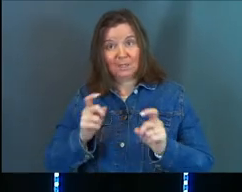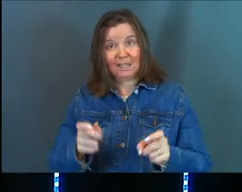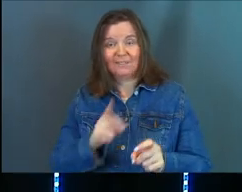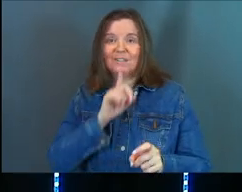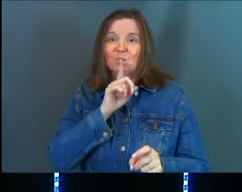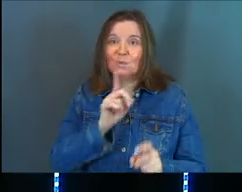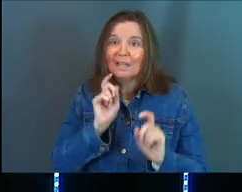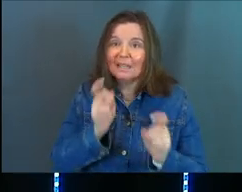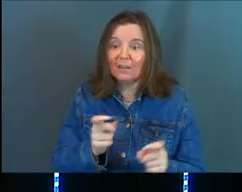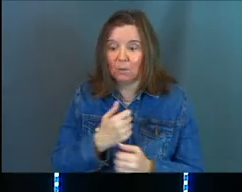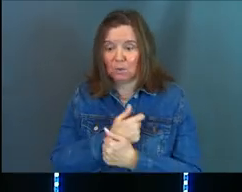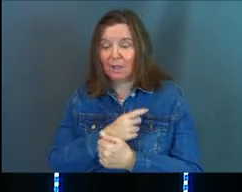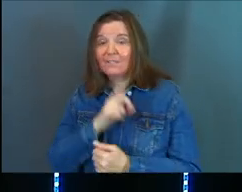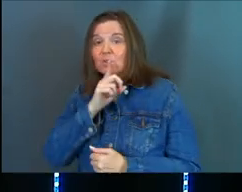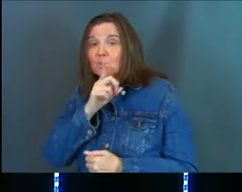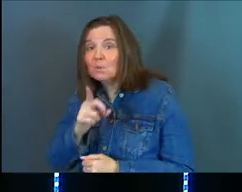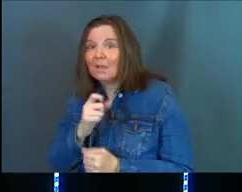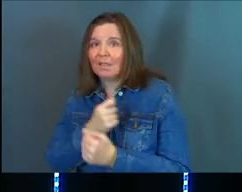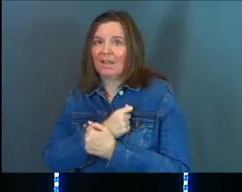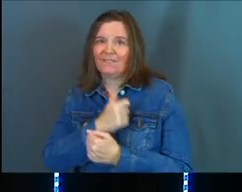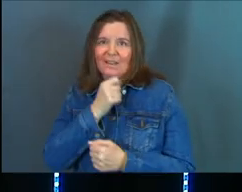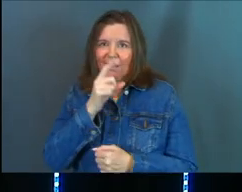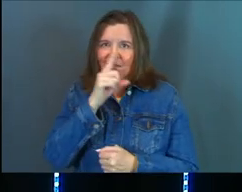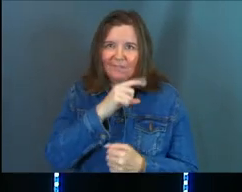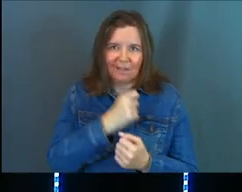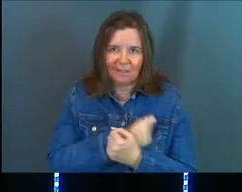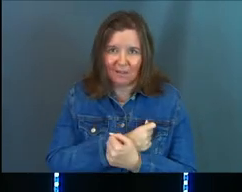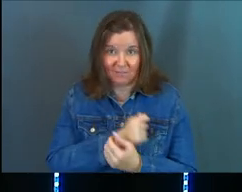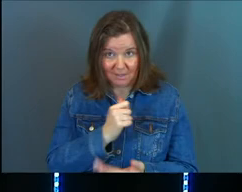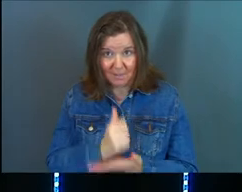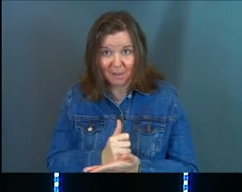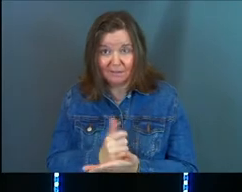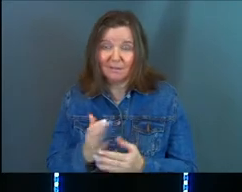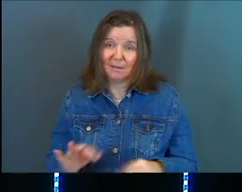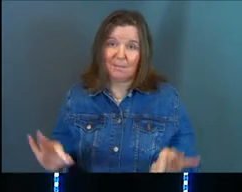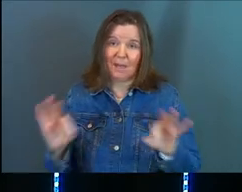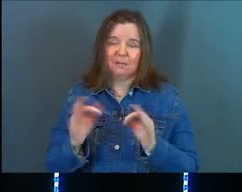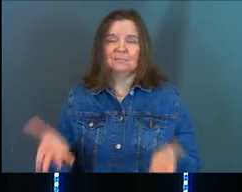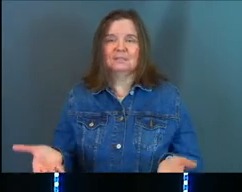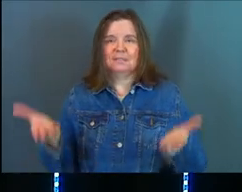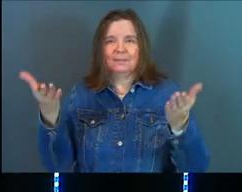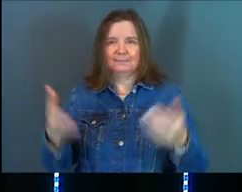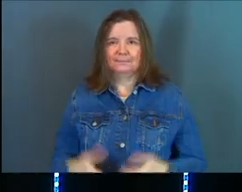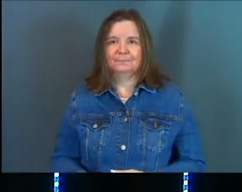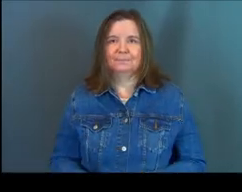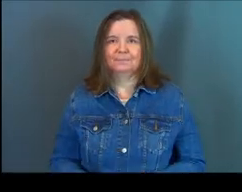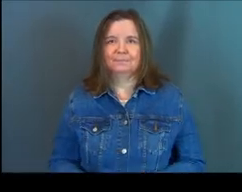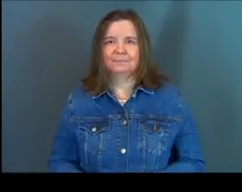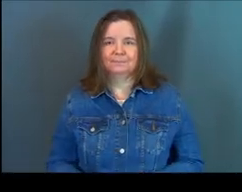it's a real gift. When you love, it's real love. Amen? It matters. Would you guys stand?